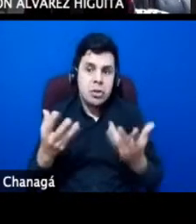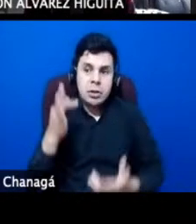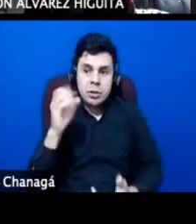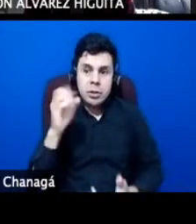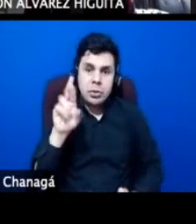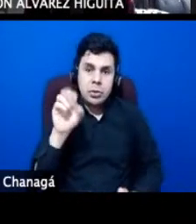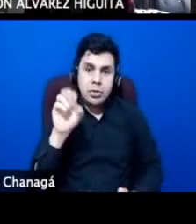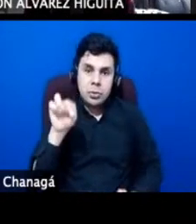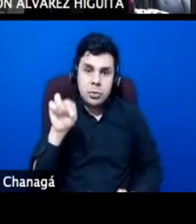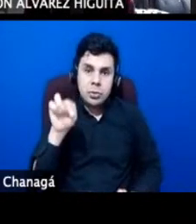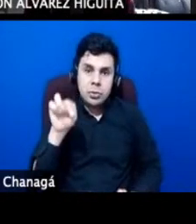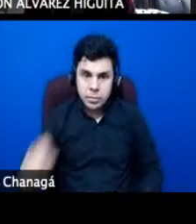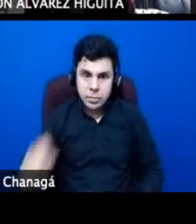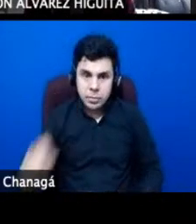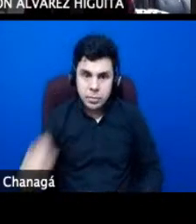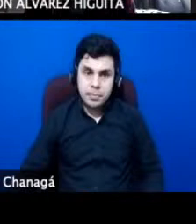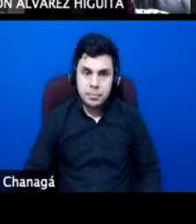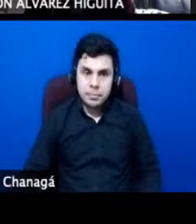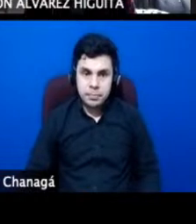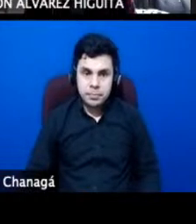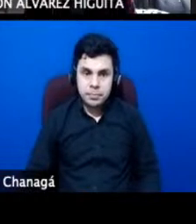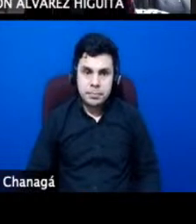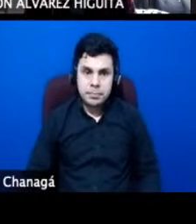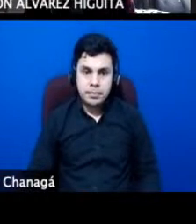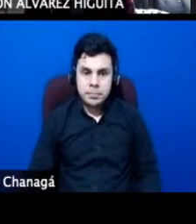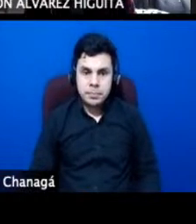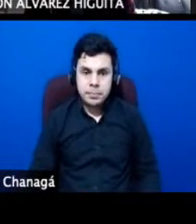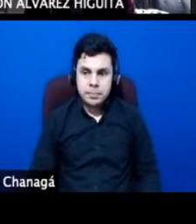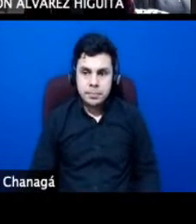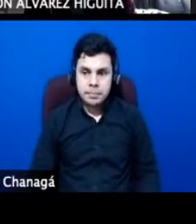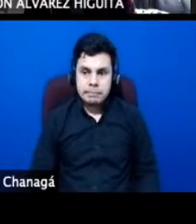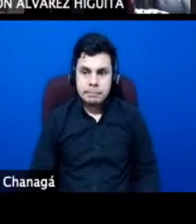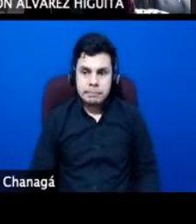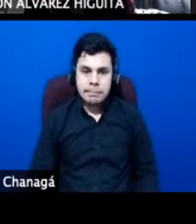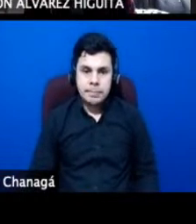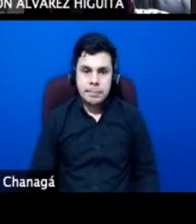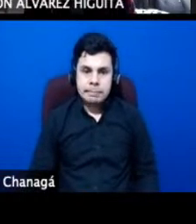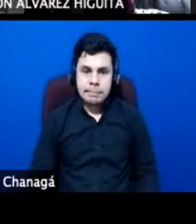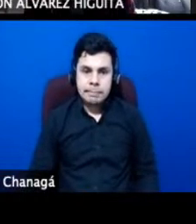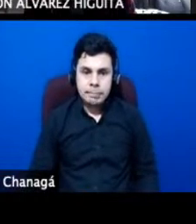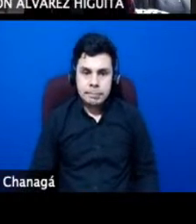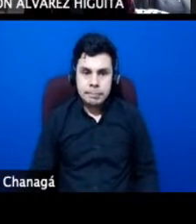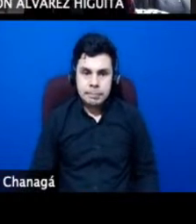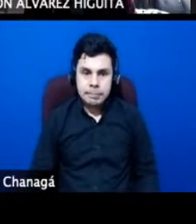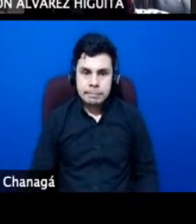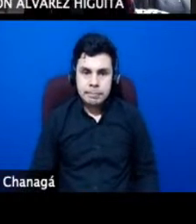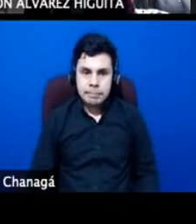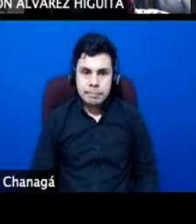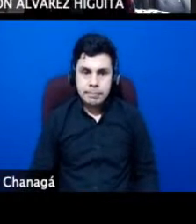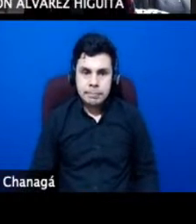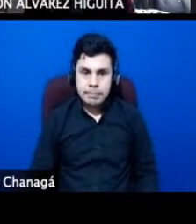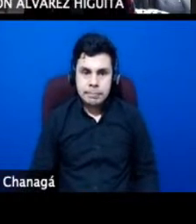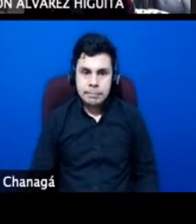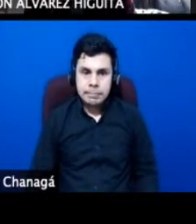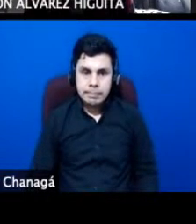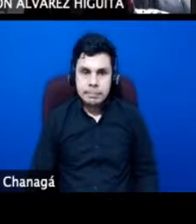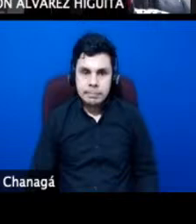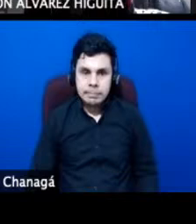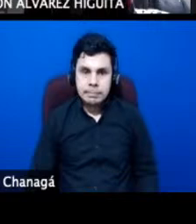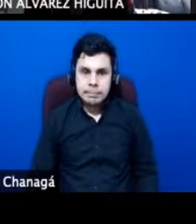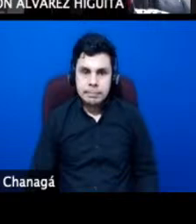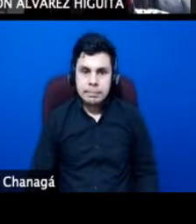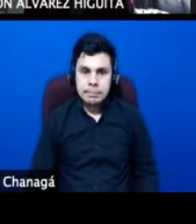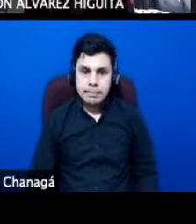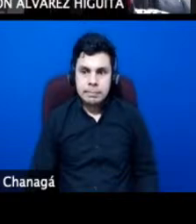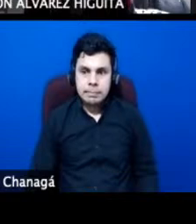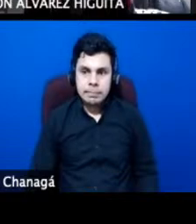In our greetings to Roberto and Mauricio Jiménez, both of them photographers. Thank you for being